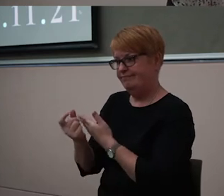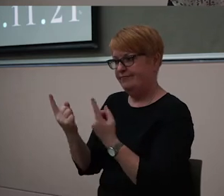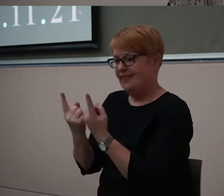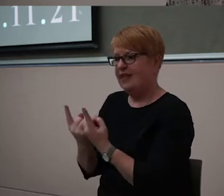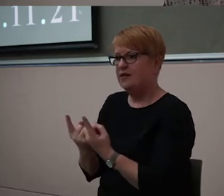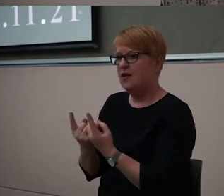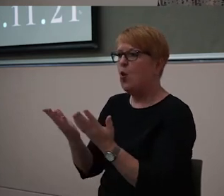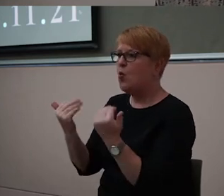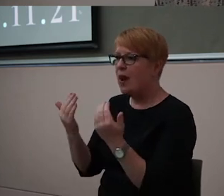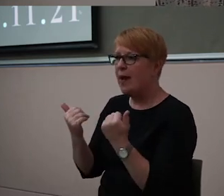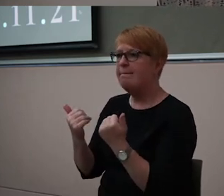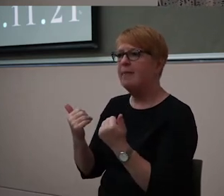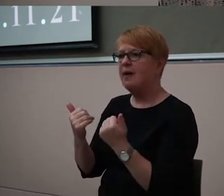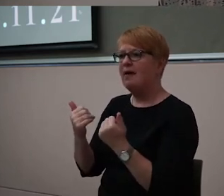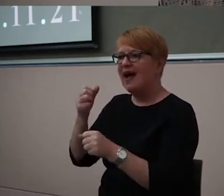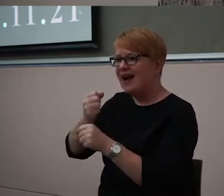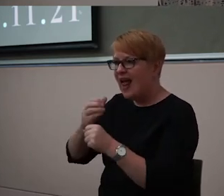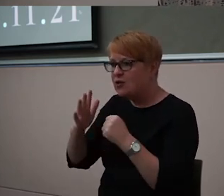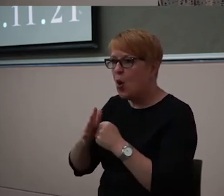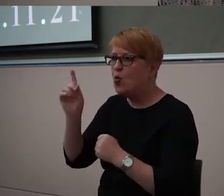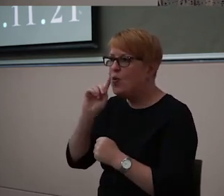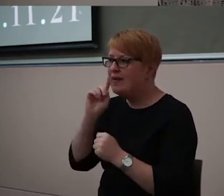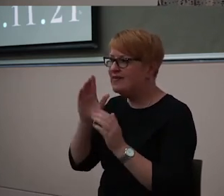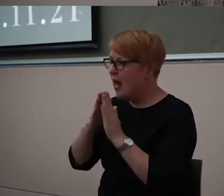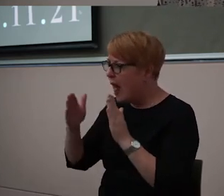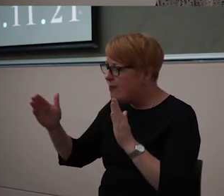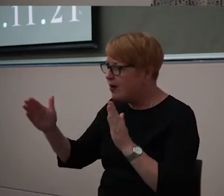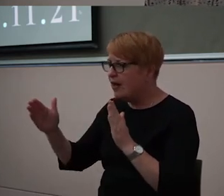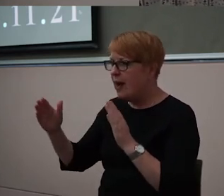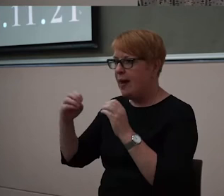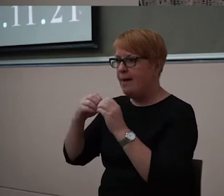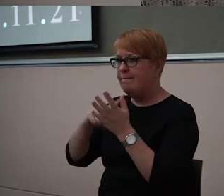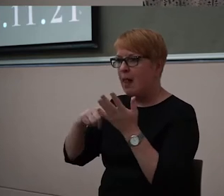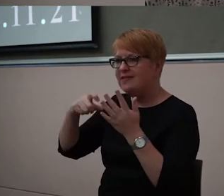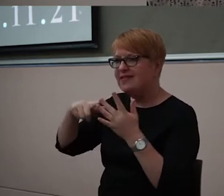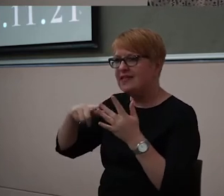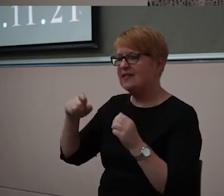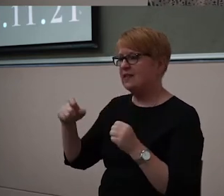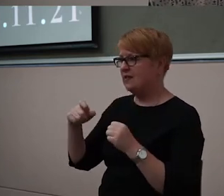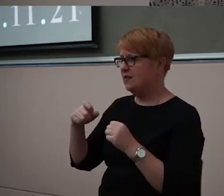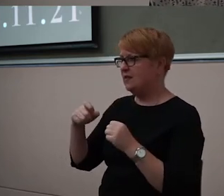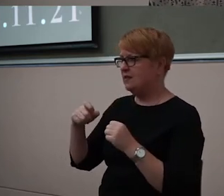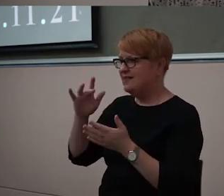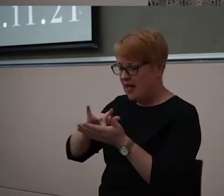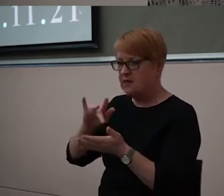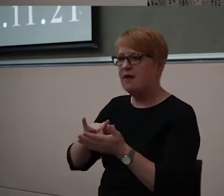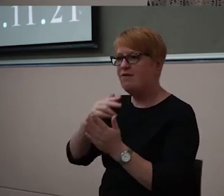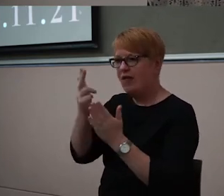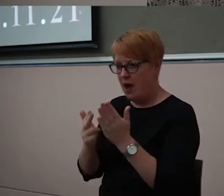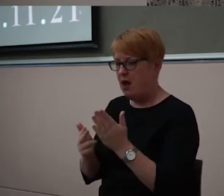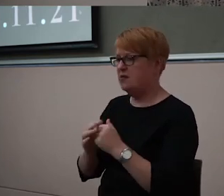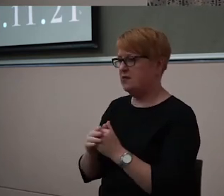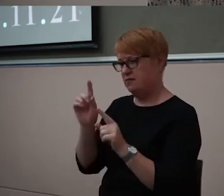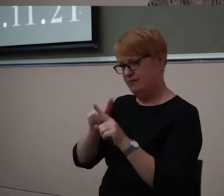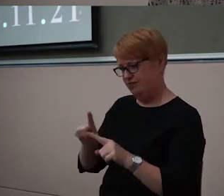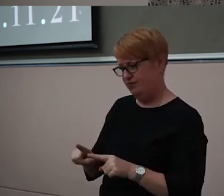Project, Glasgow Women's Library, Baltic Centre for Contemporary Art, East Side Projects, and Hollybush Gardens. Her work